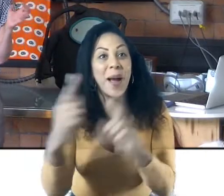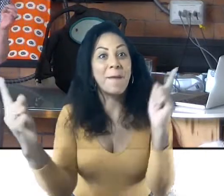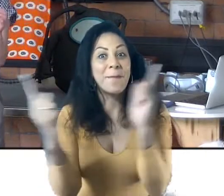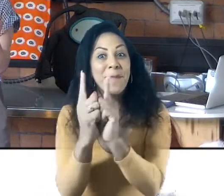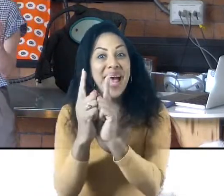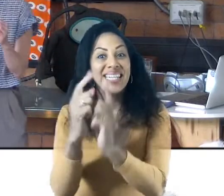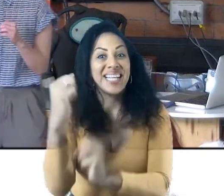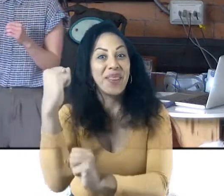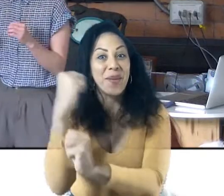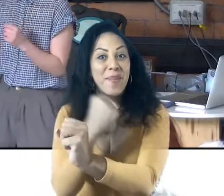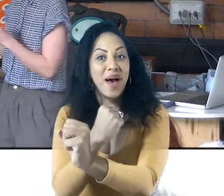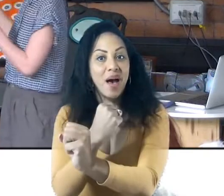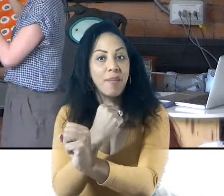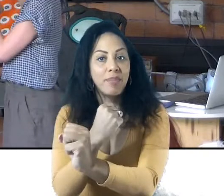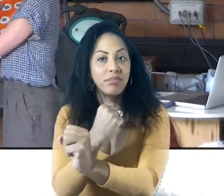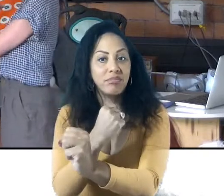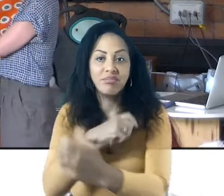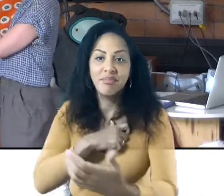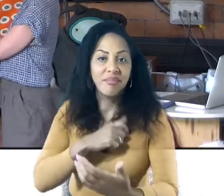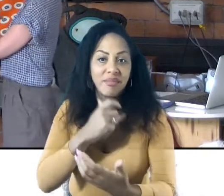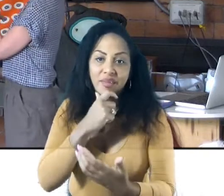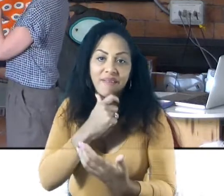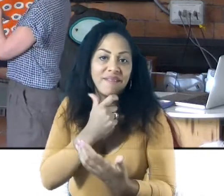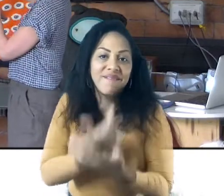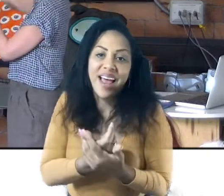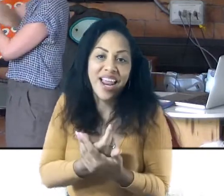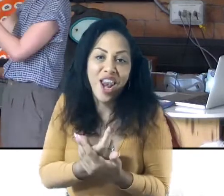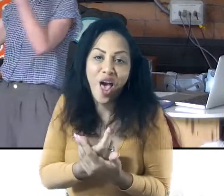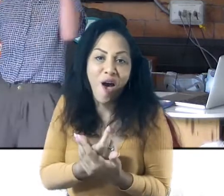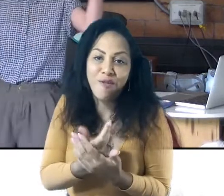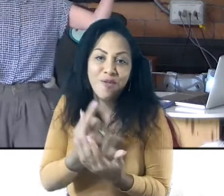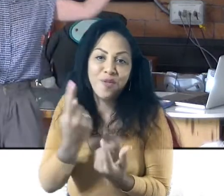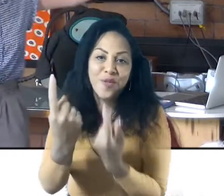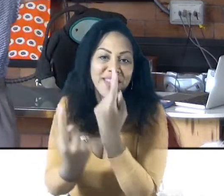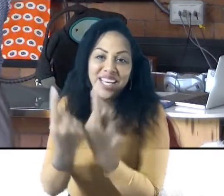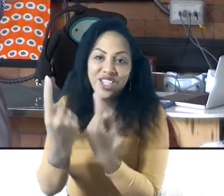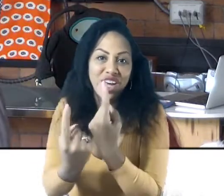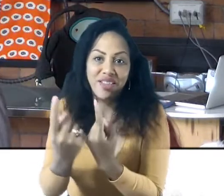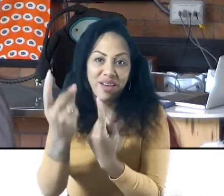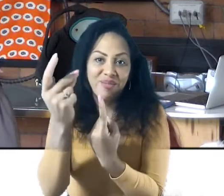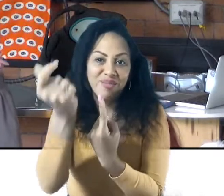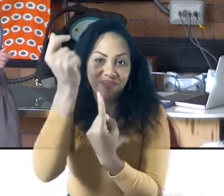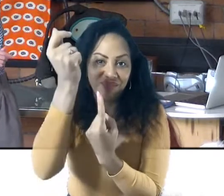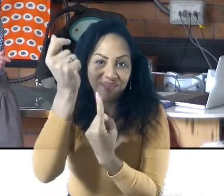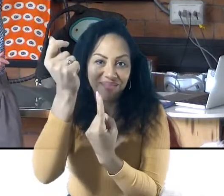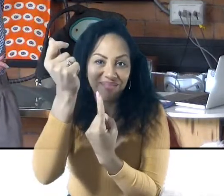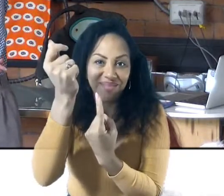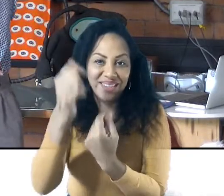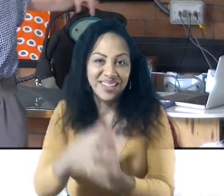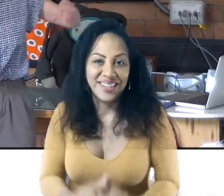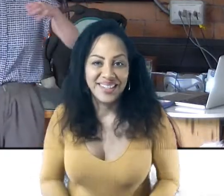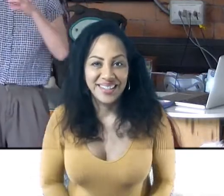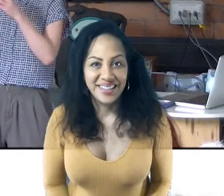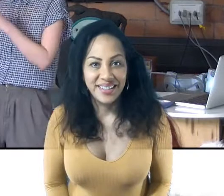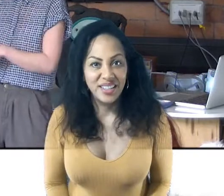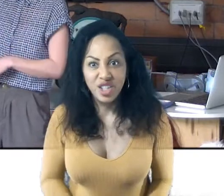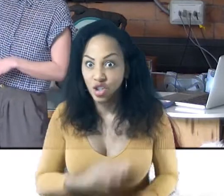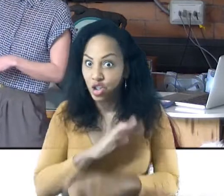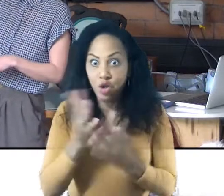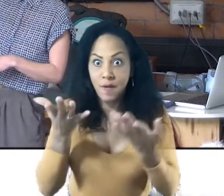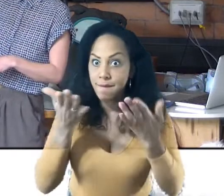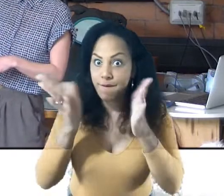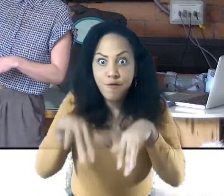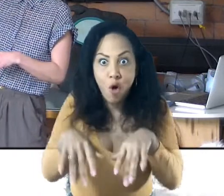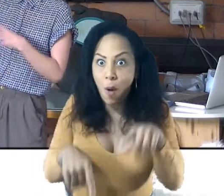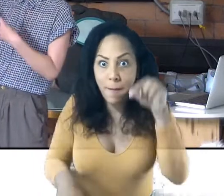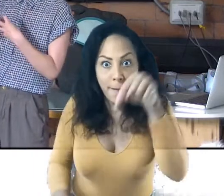married. So I felt like, even though she's not actually from that place, but she's from at the top of the hill. It was like that's where